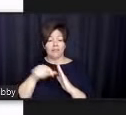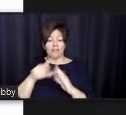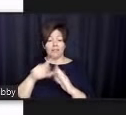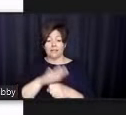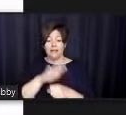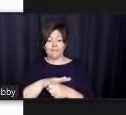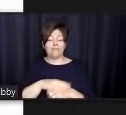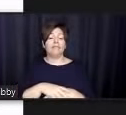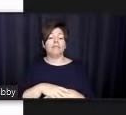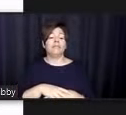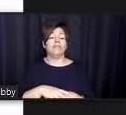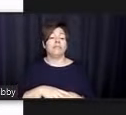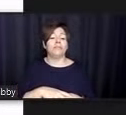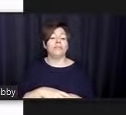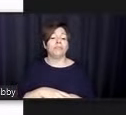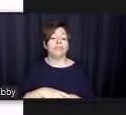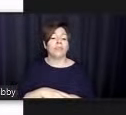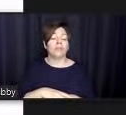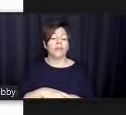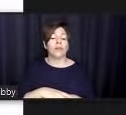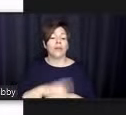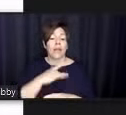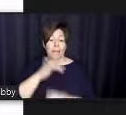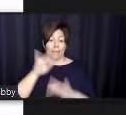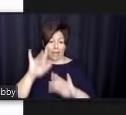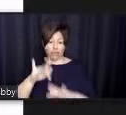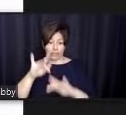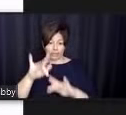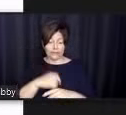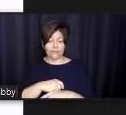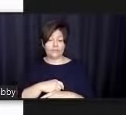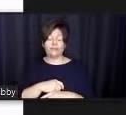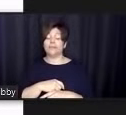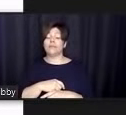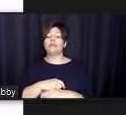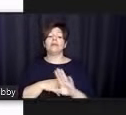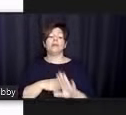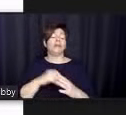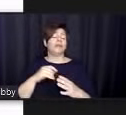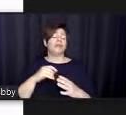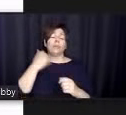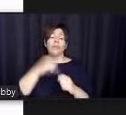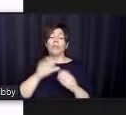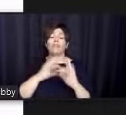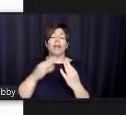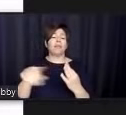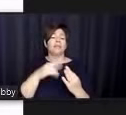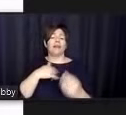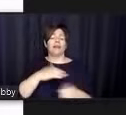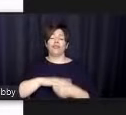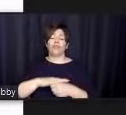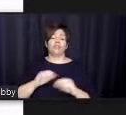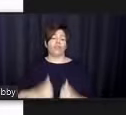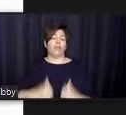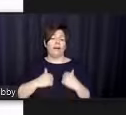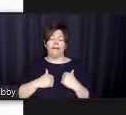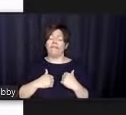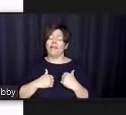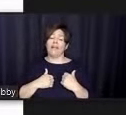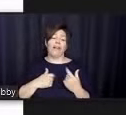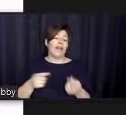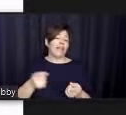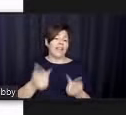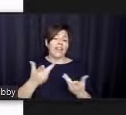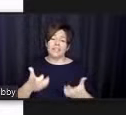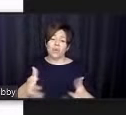just be compassionate. Given that families are leading a stressful life, one that they did not sign up for, one that they're not